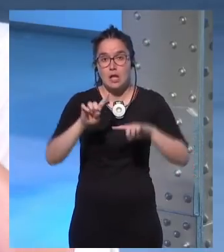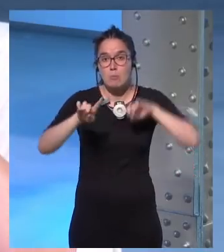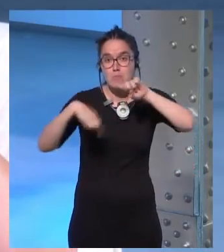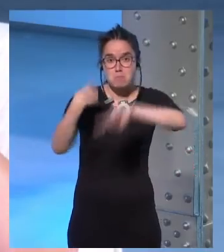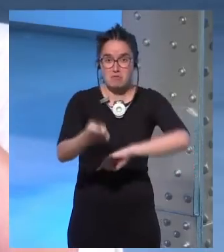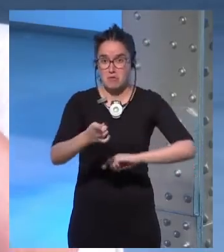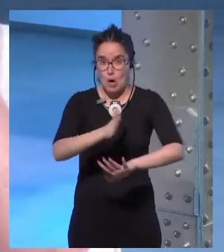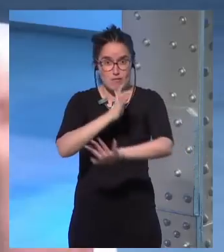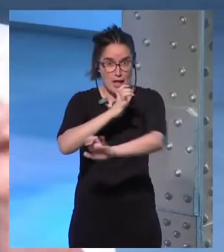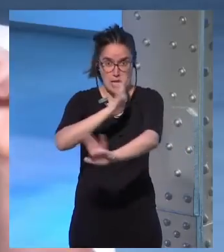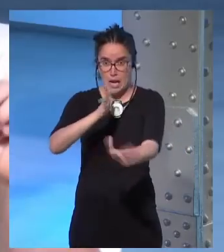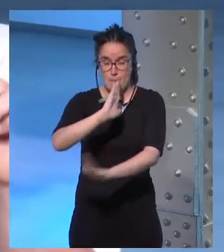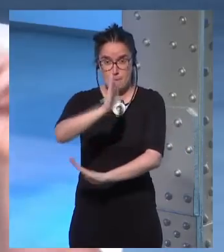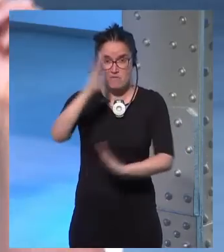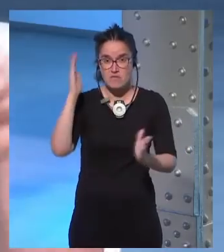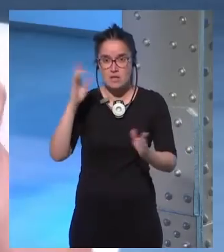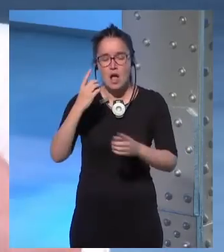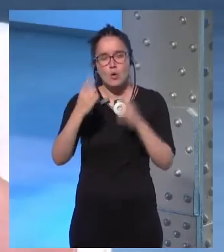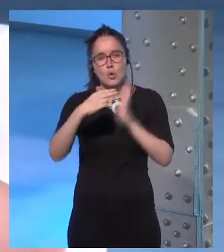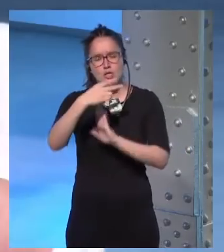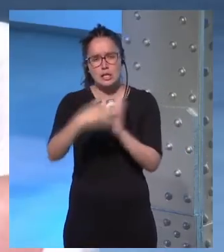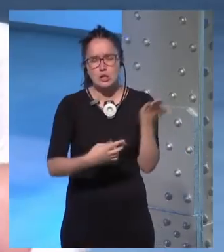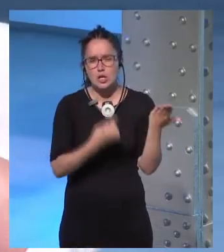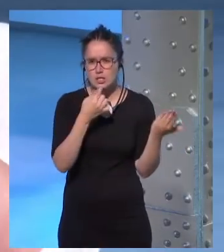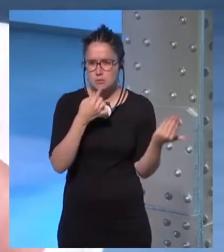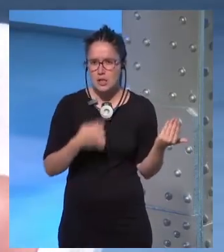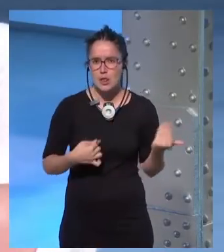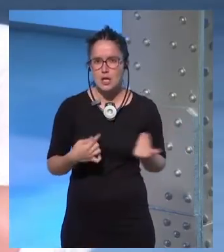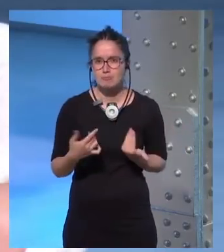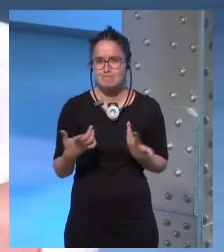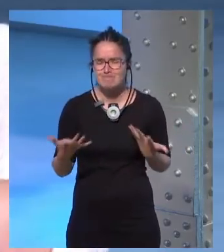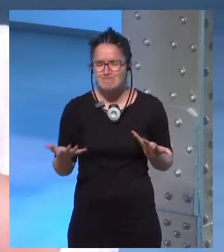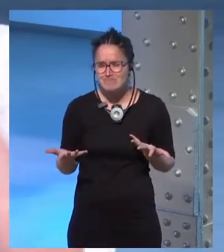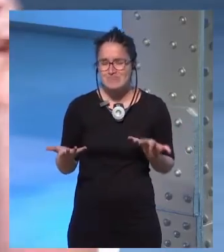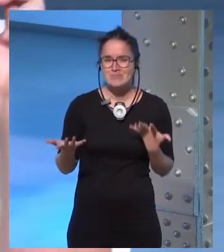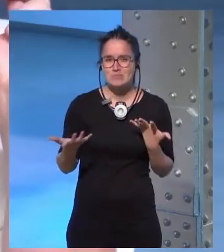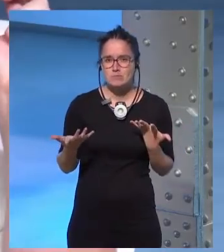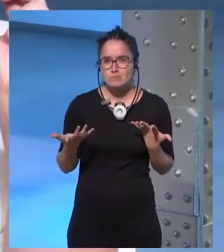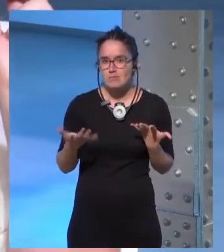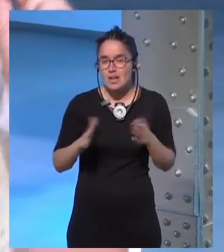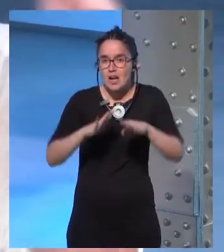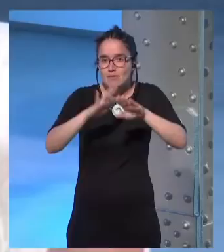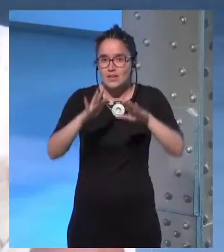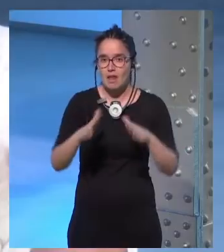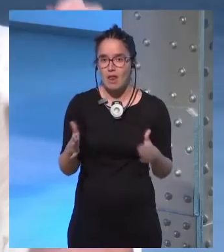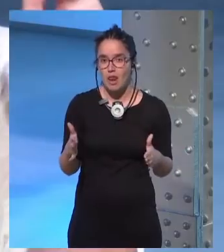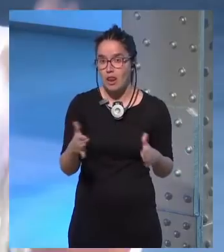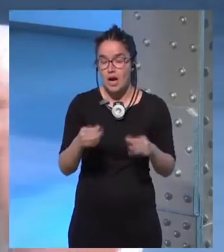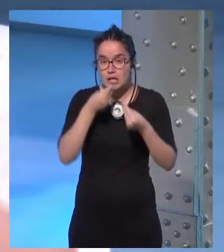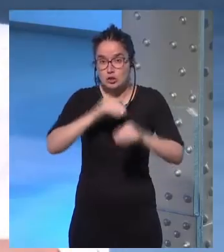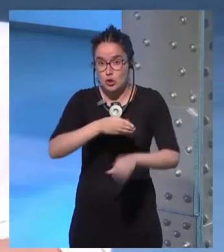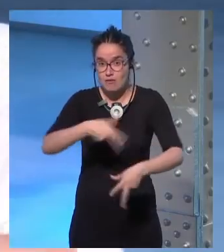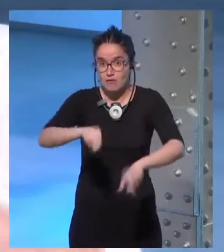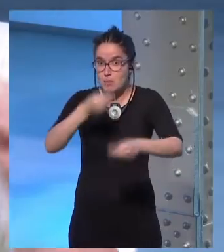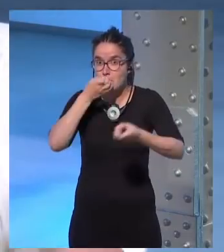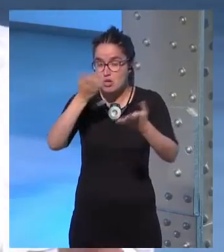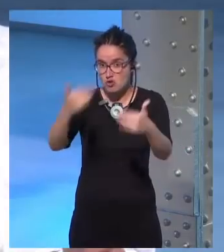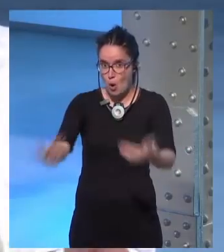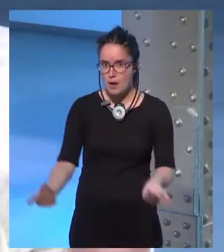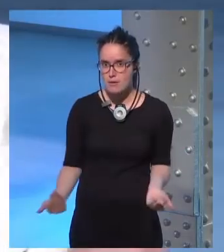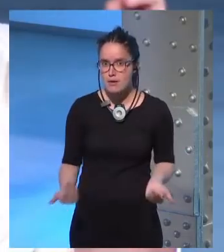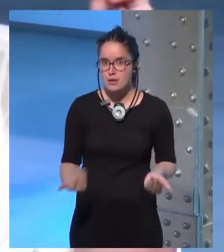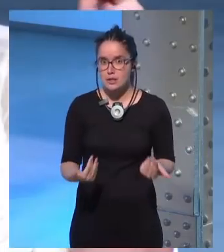said, you're showing someone who's endured horrible abuse and terrible things happen to her. Are you making an excuse then for